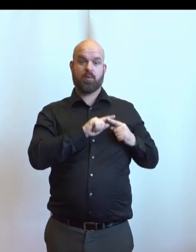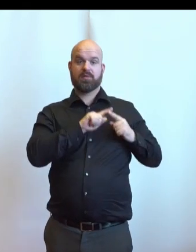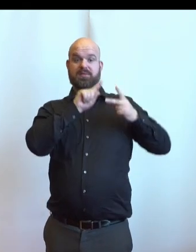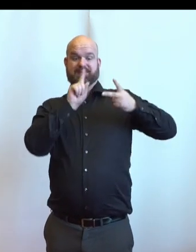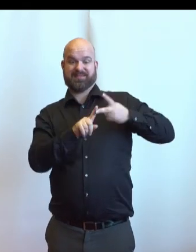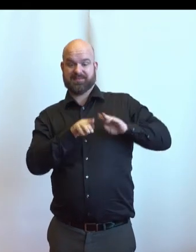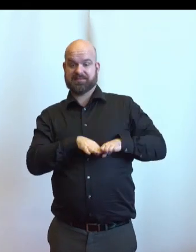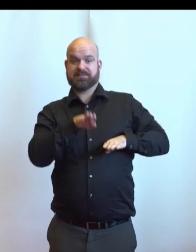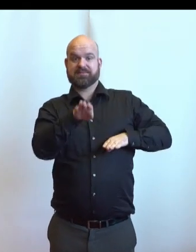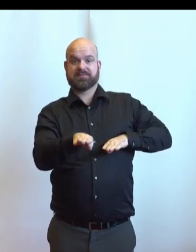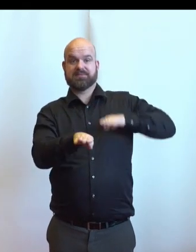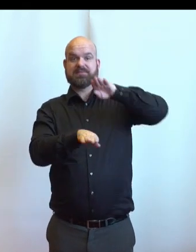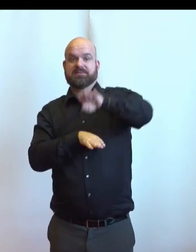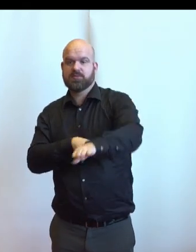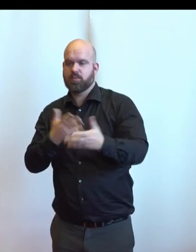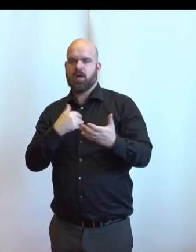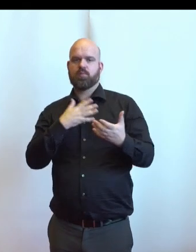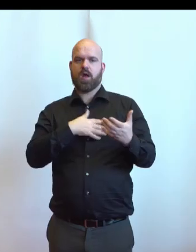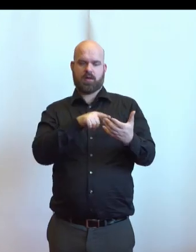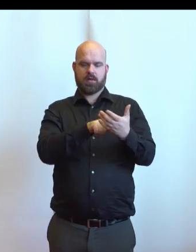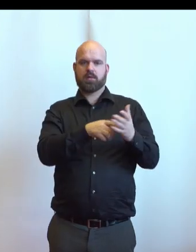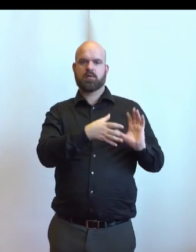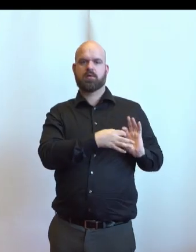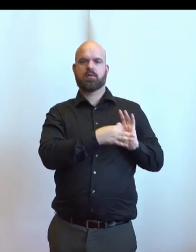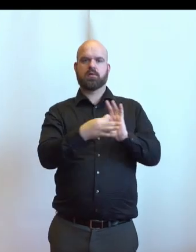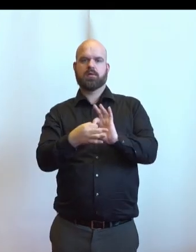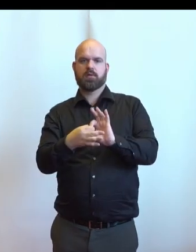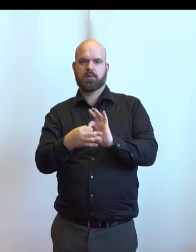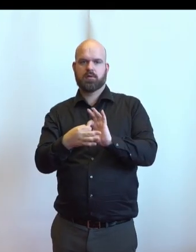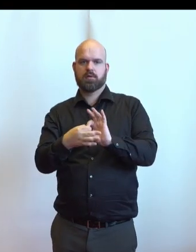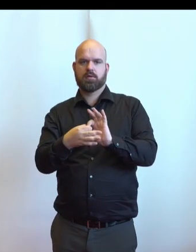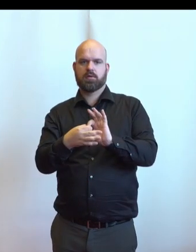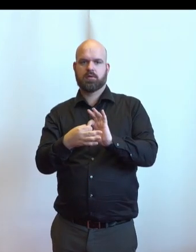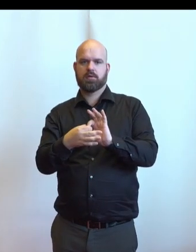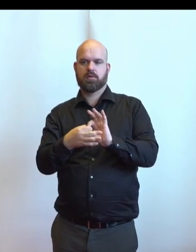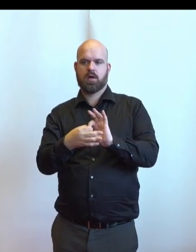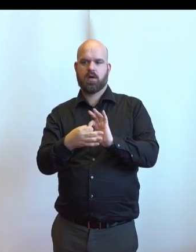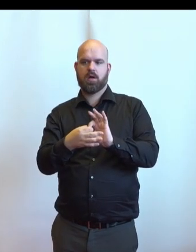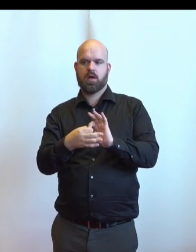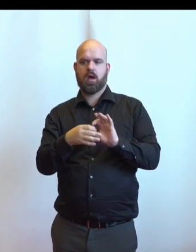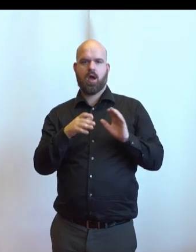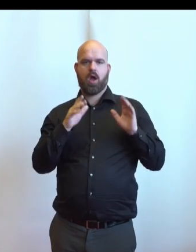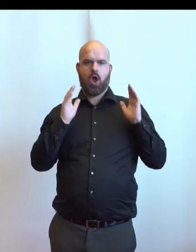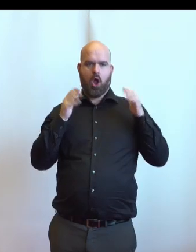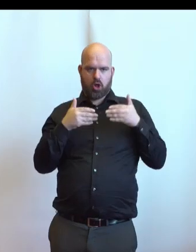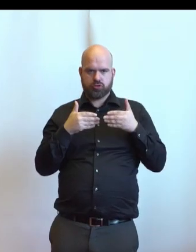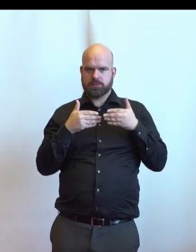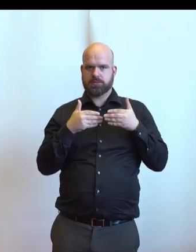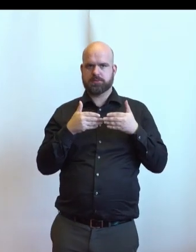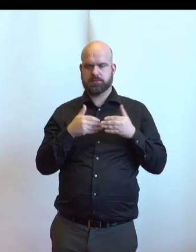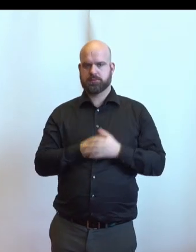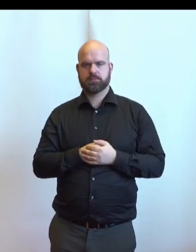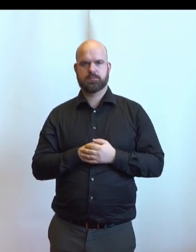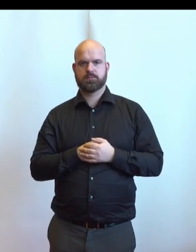people with autism. So we have not developed yet, but that's the next step. It happens that one of the people leading